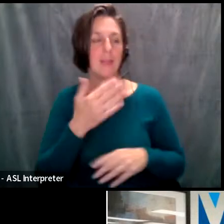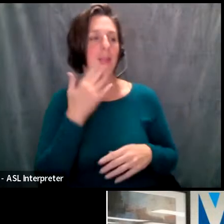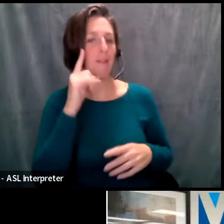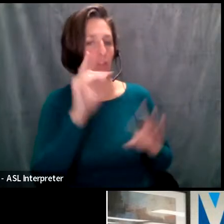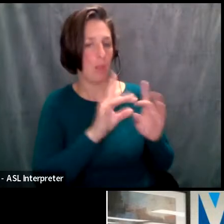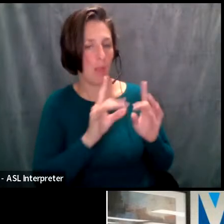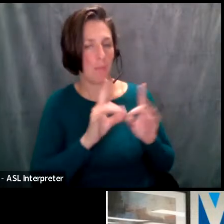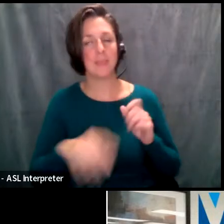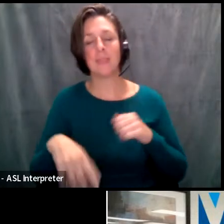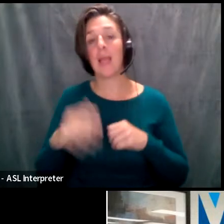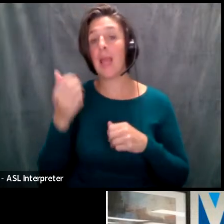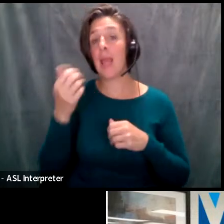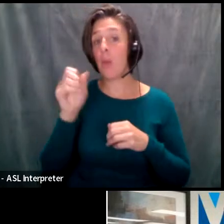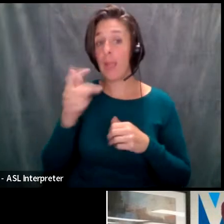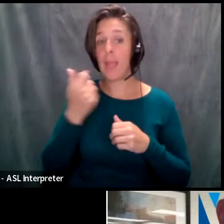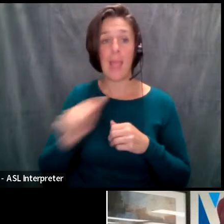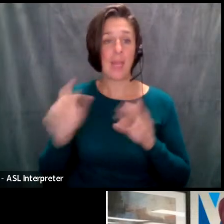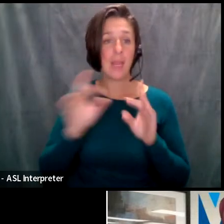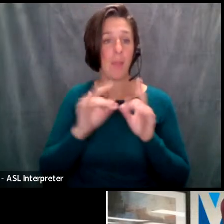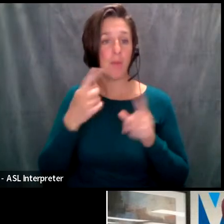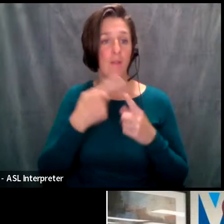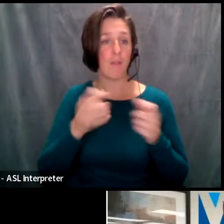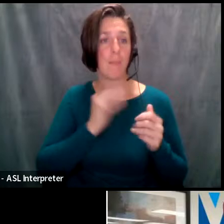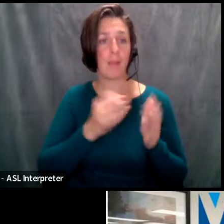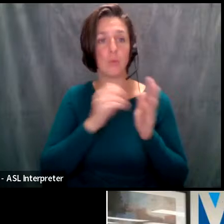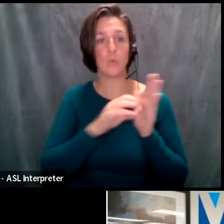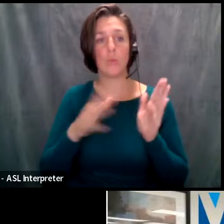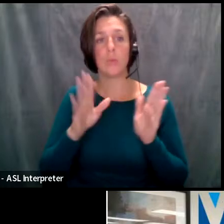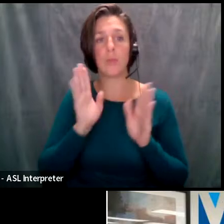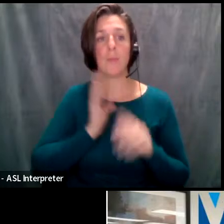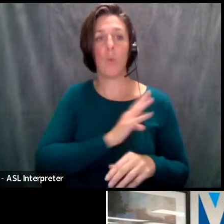comments from our student board representatives first?